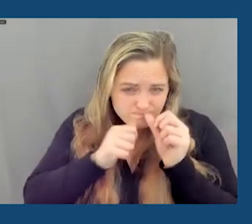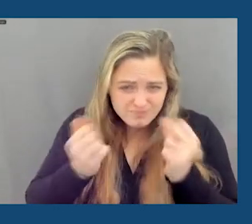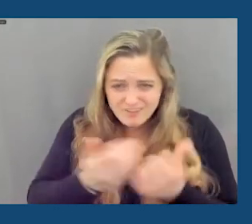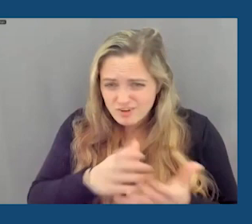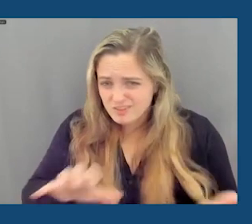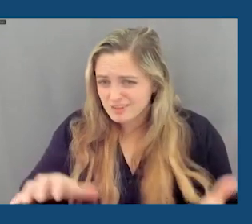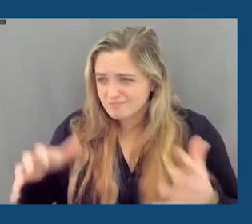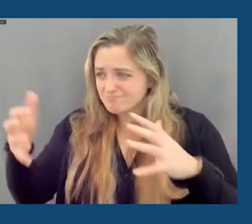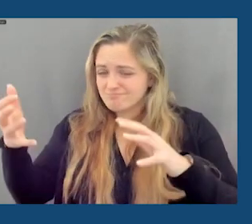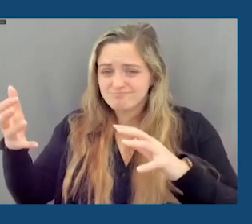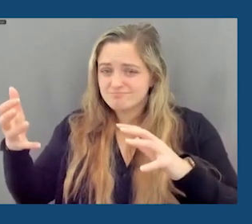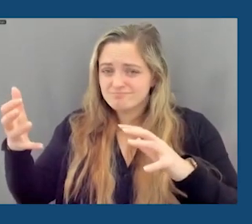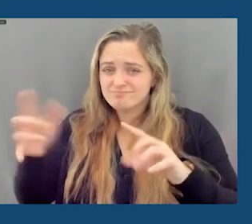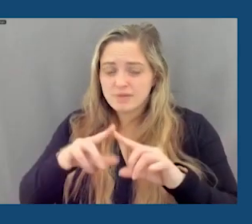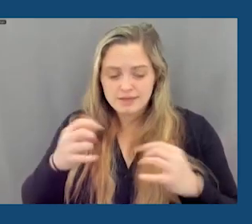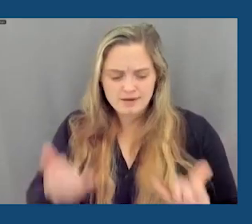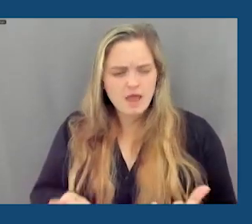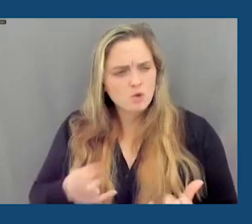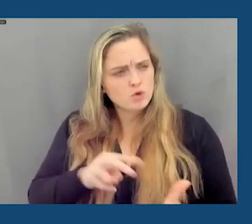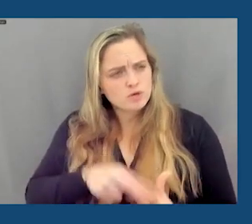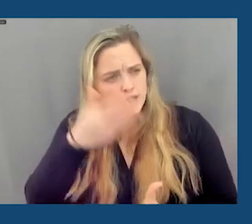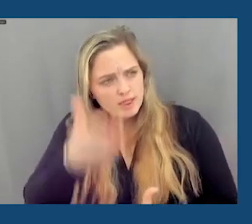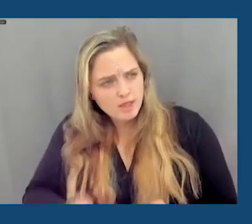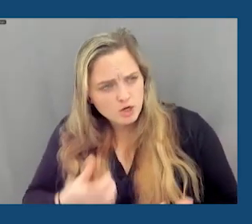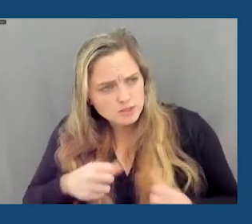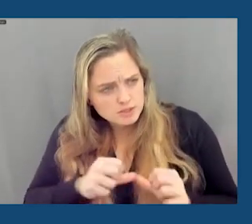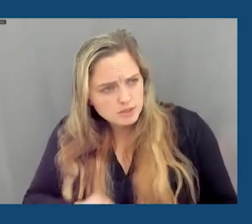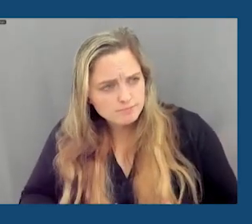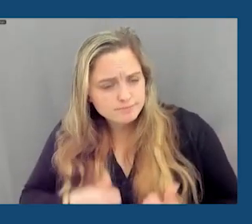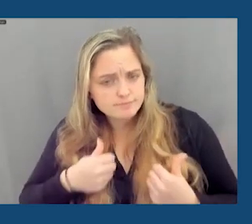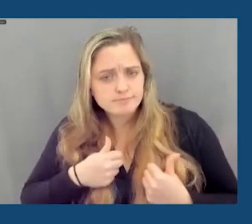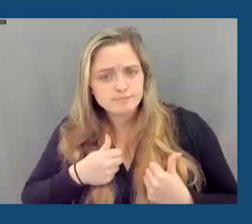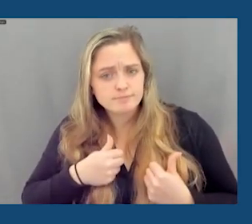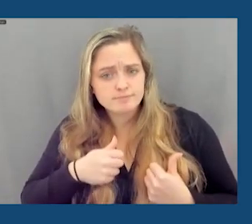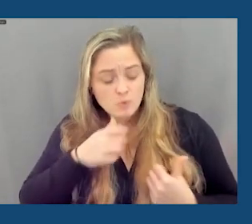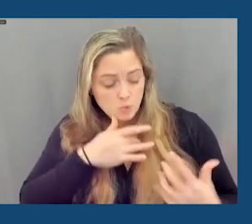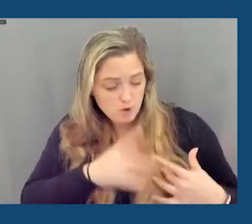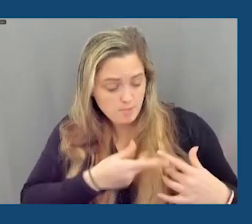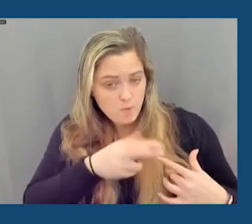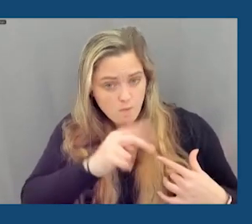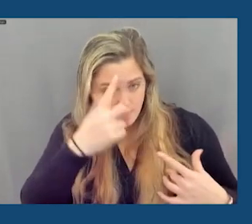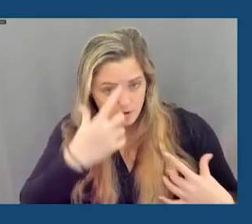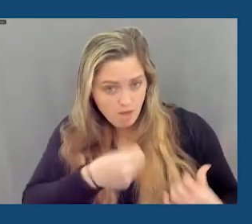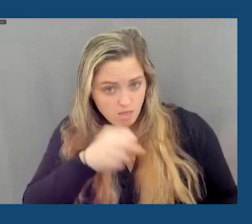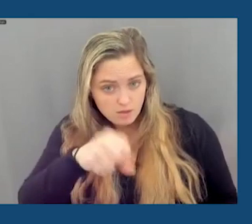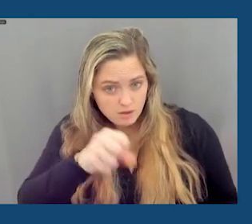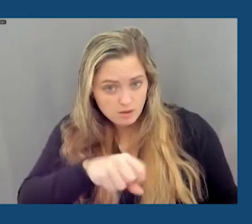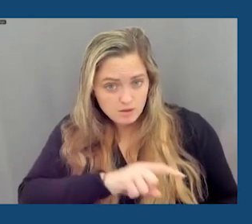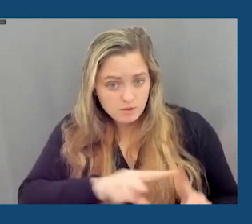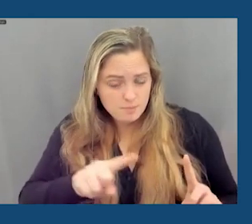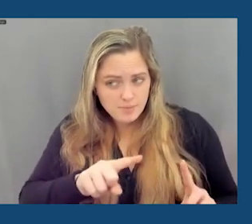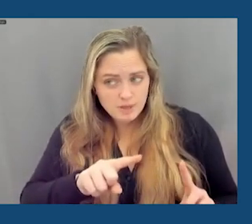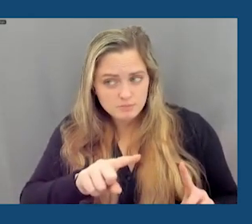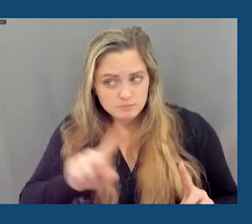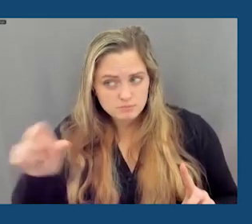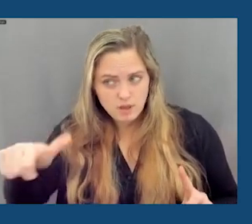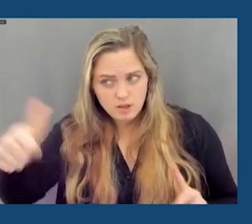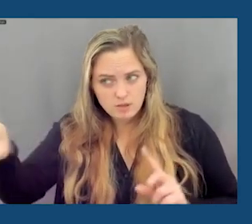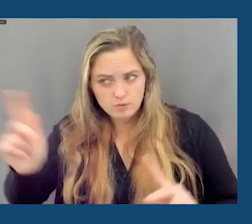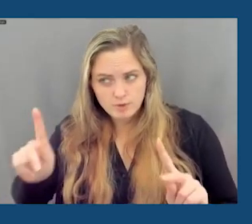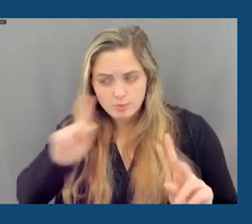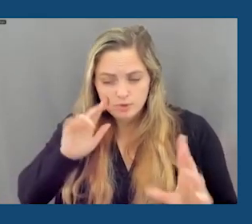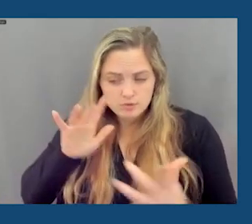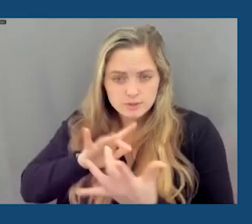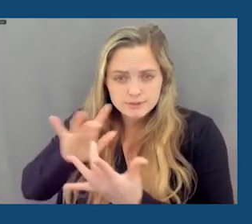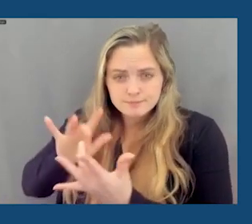challenges, but here you are standing and not just worried about your own mental health and what's going on in your world, but you also want to reach out to